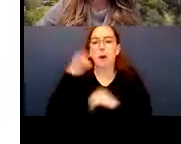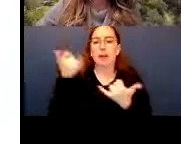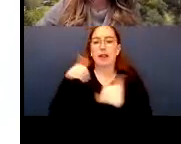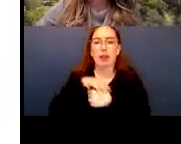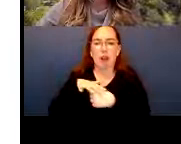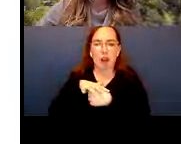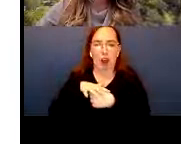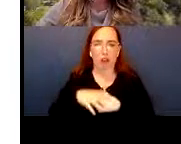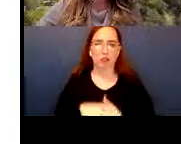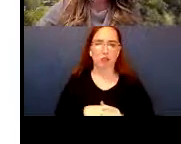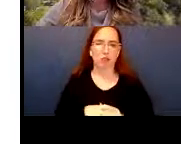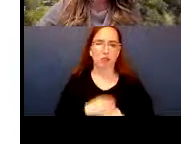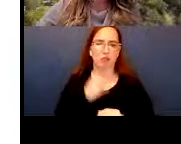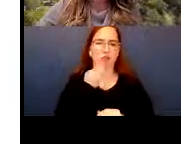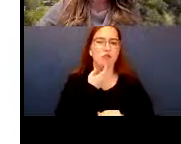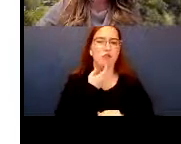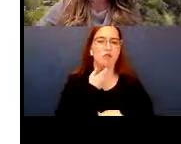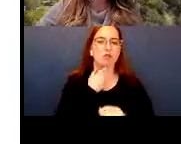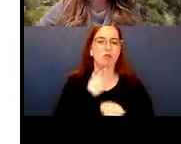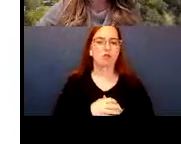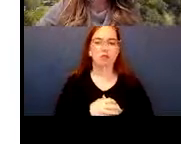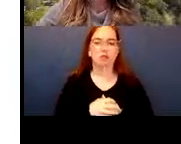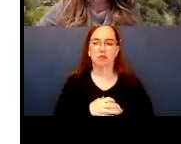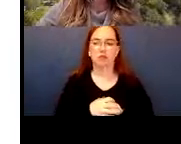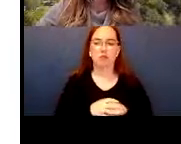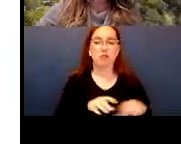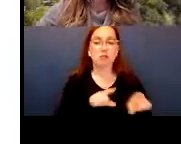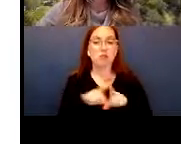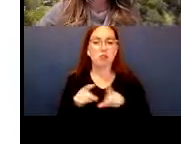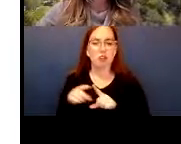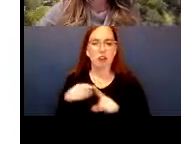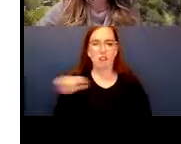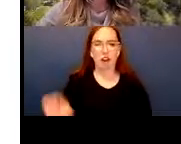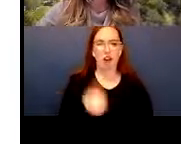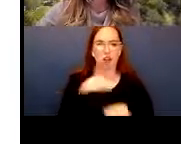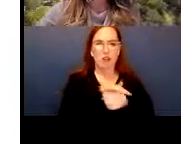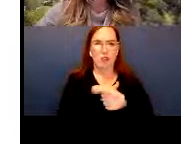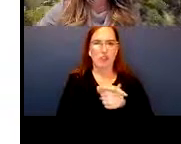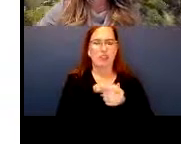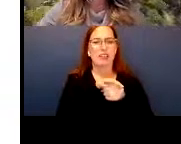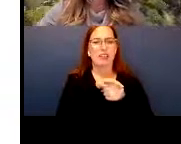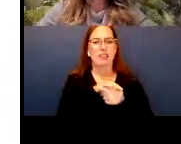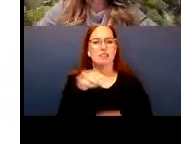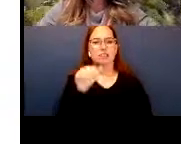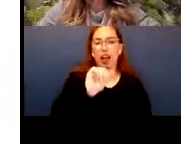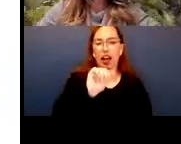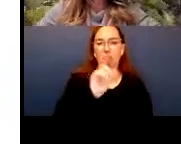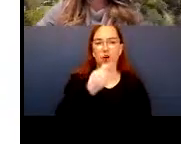We have included some other locations. So A is over in the preserve